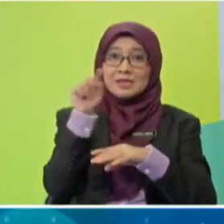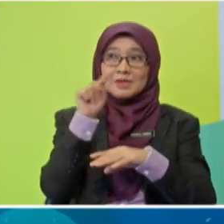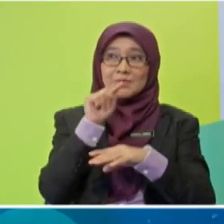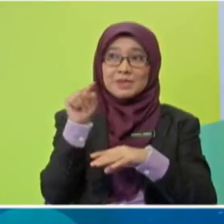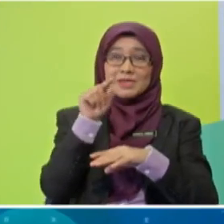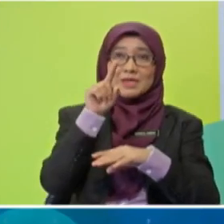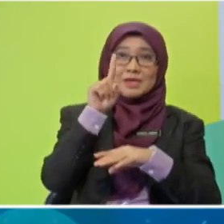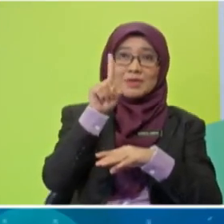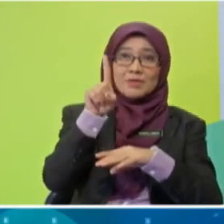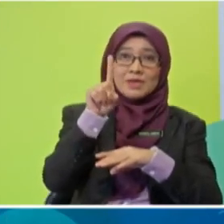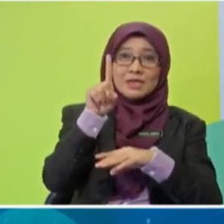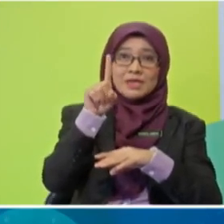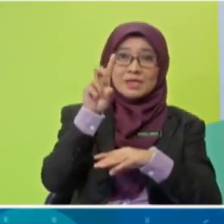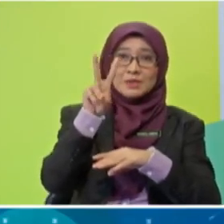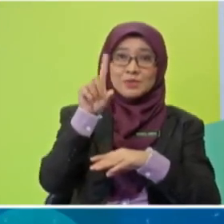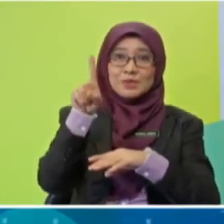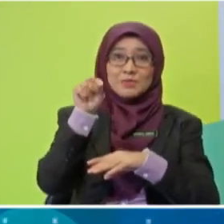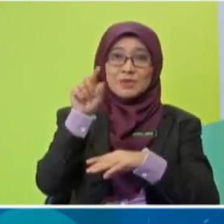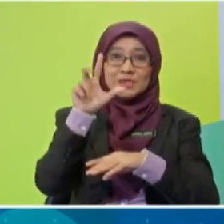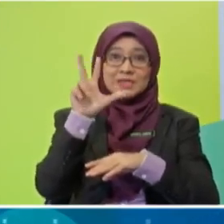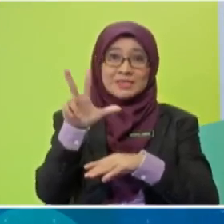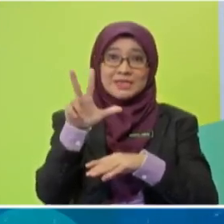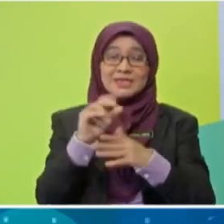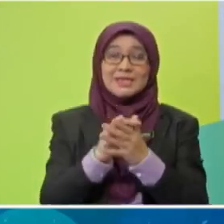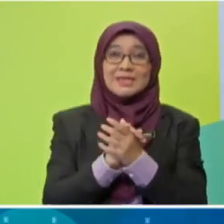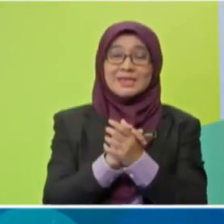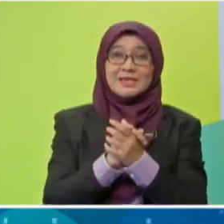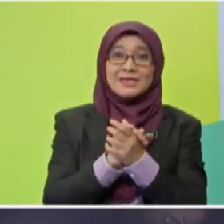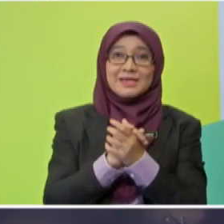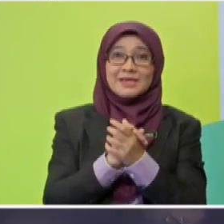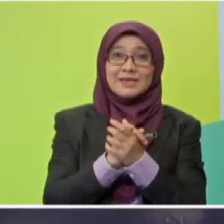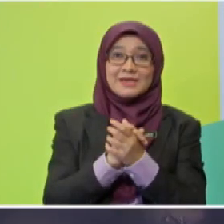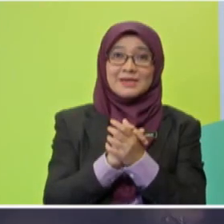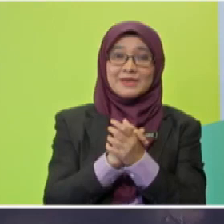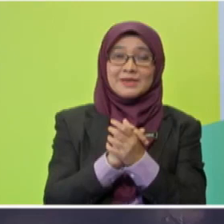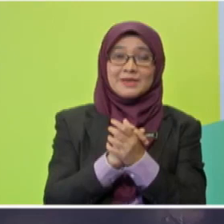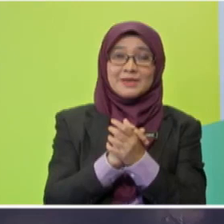Quick one, quick one. It becomes a hard question.